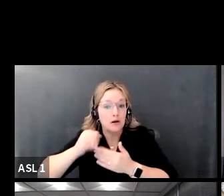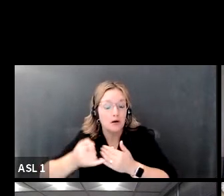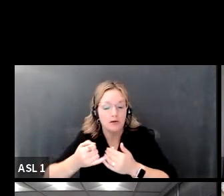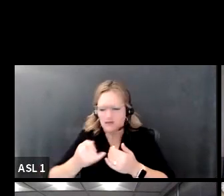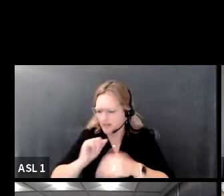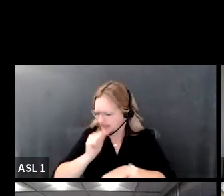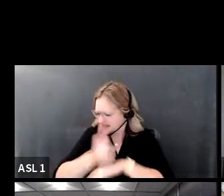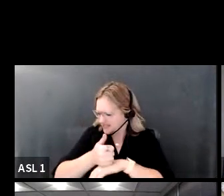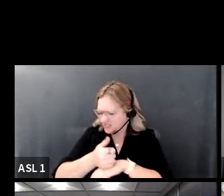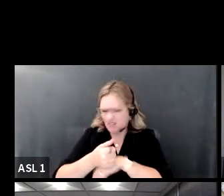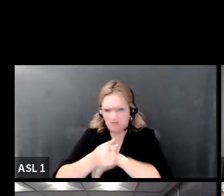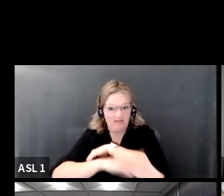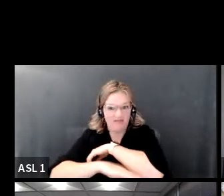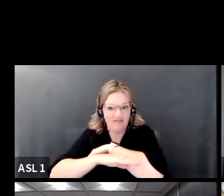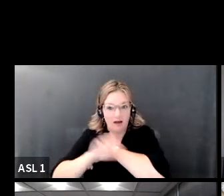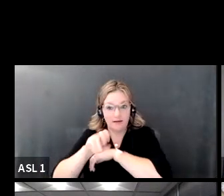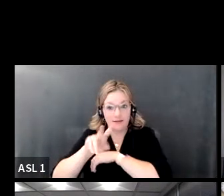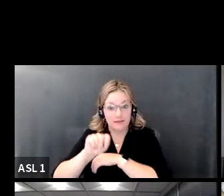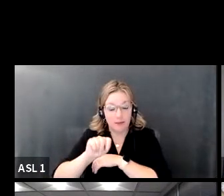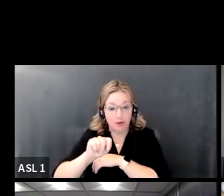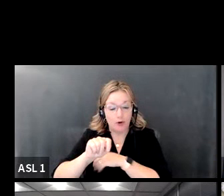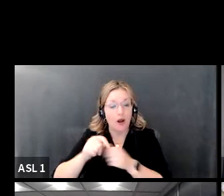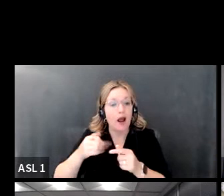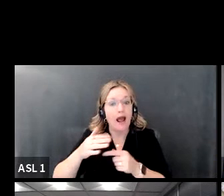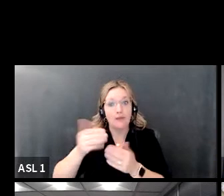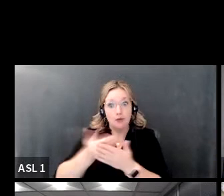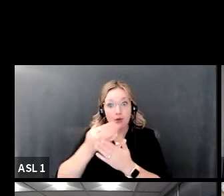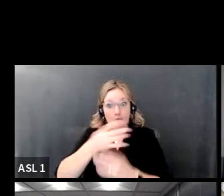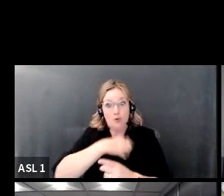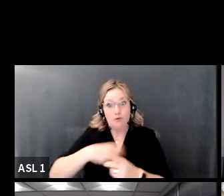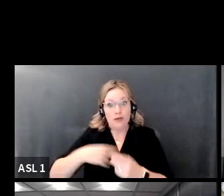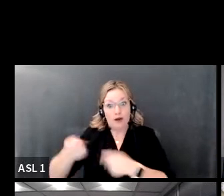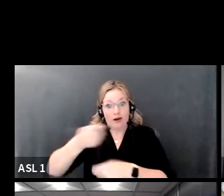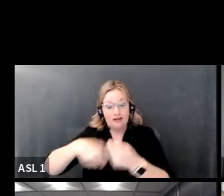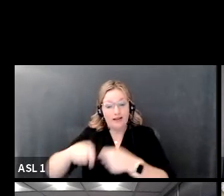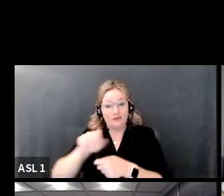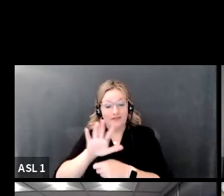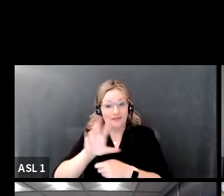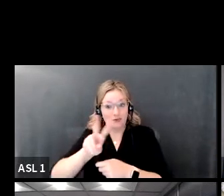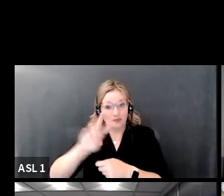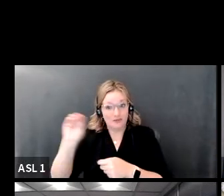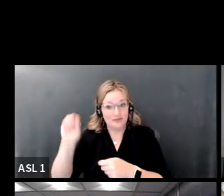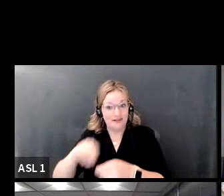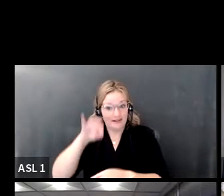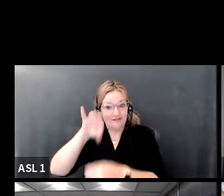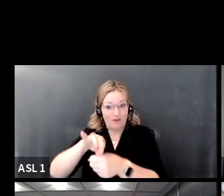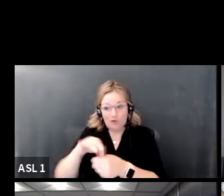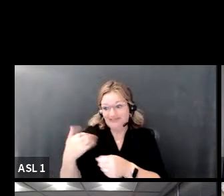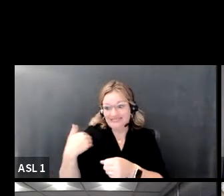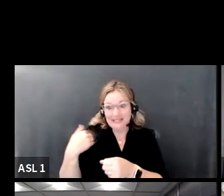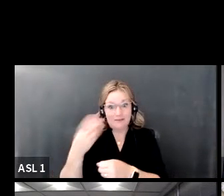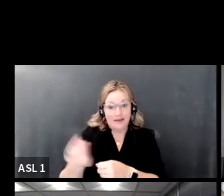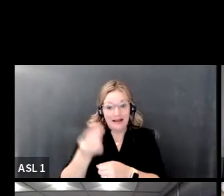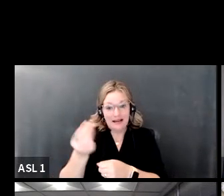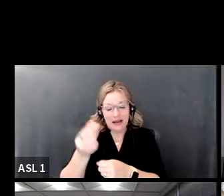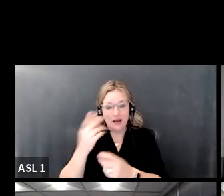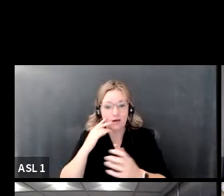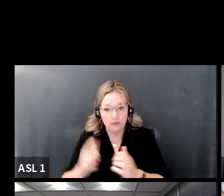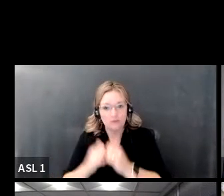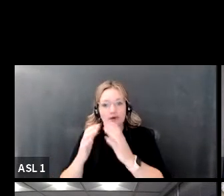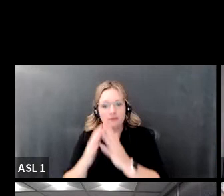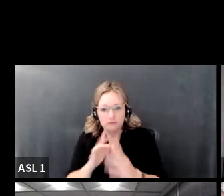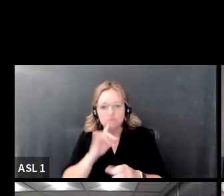september and now the new mayor elected with 52 on of the votes on monday night will implement a